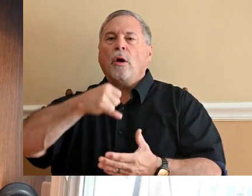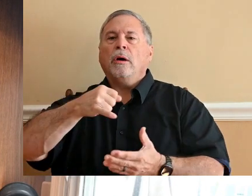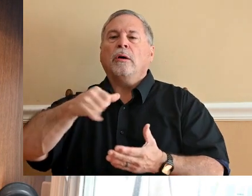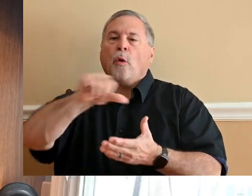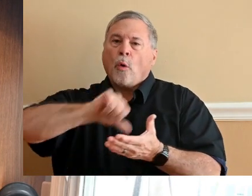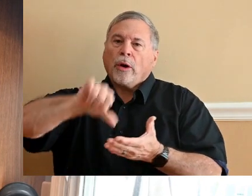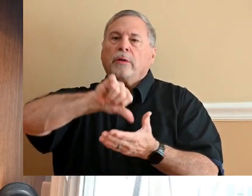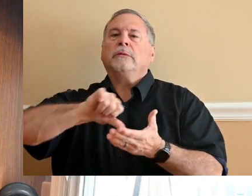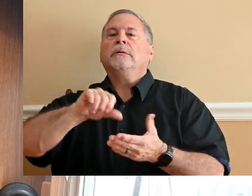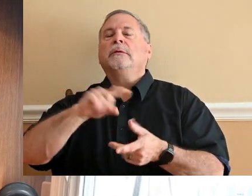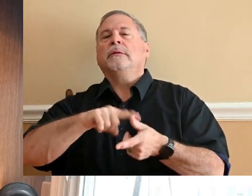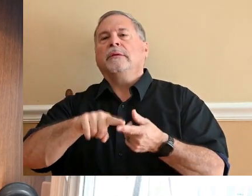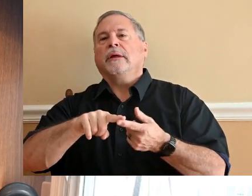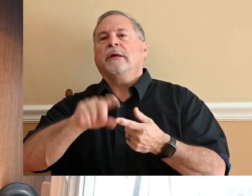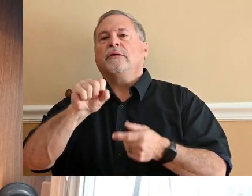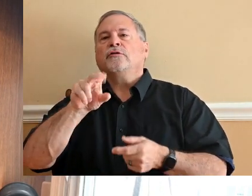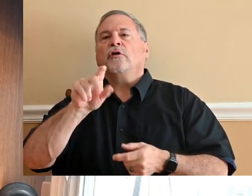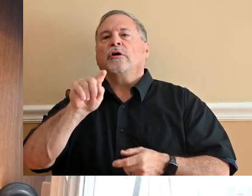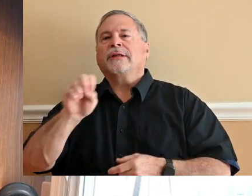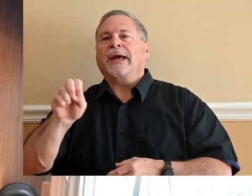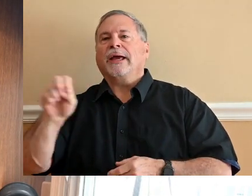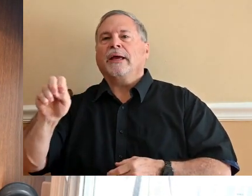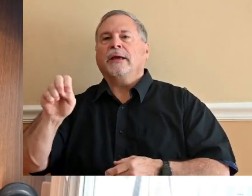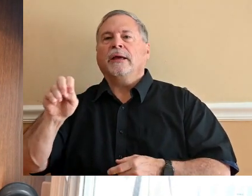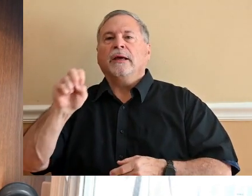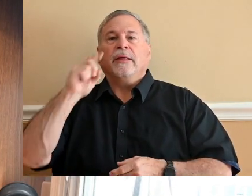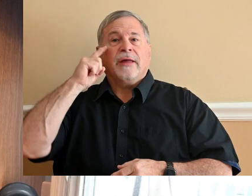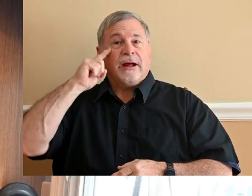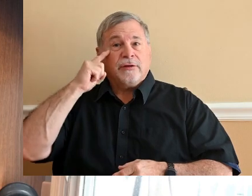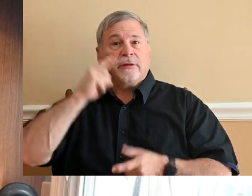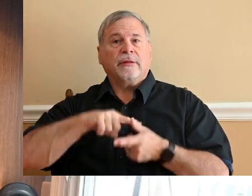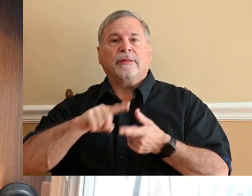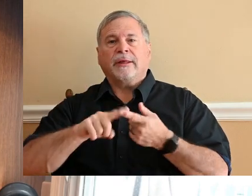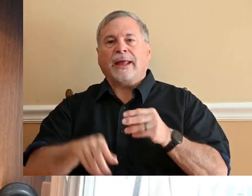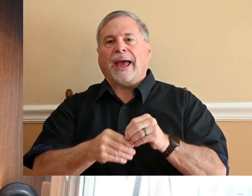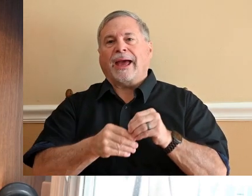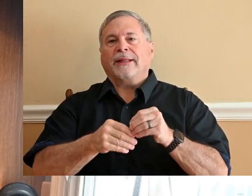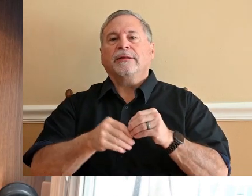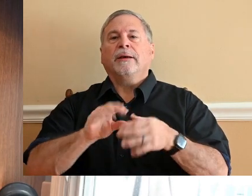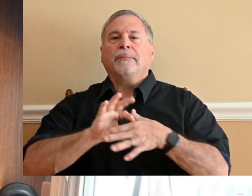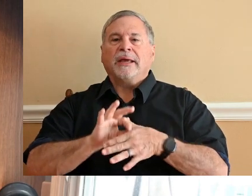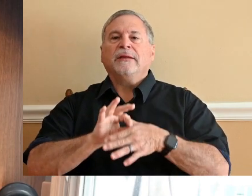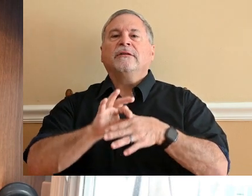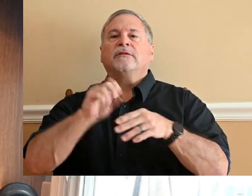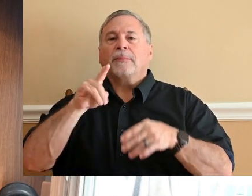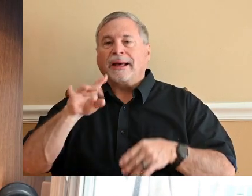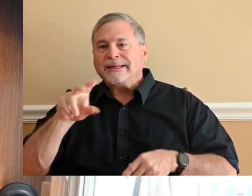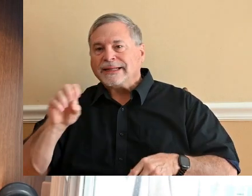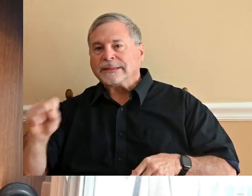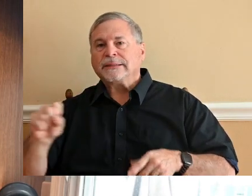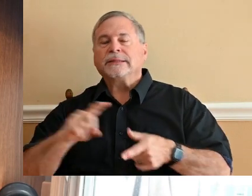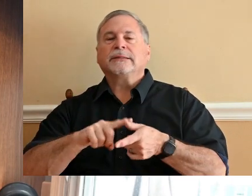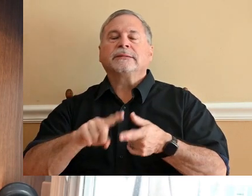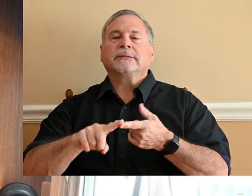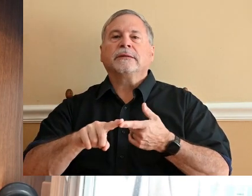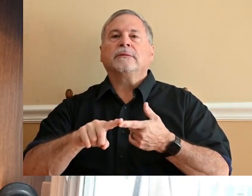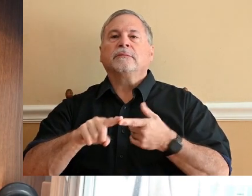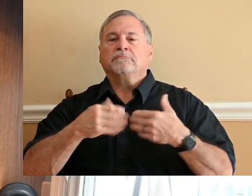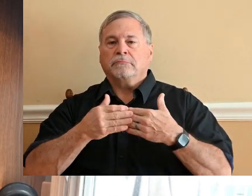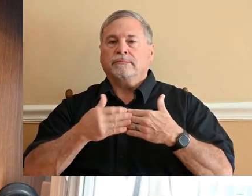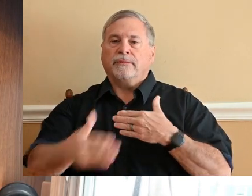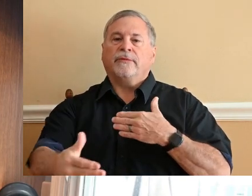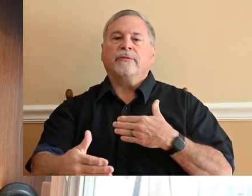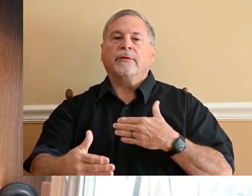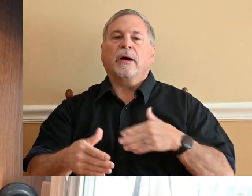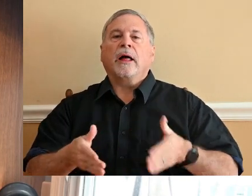the onions until we get them to about the right consistency, and then we're going to add in the meat and the spices, and we'll go from there.